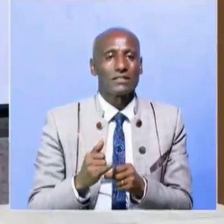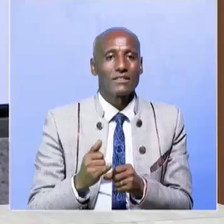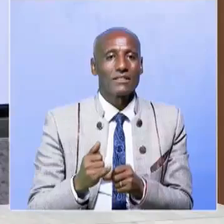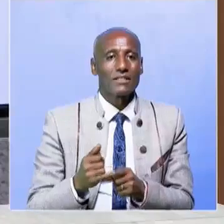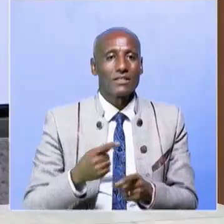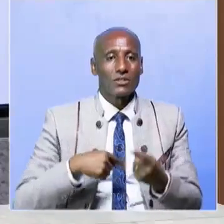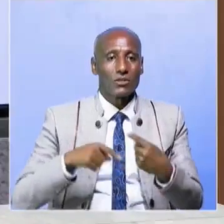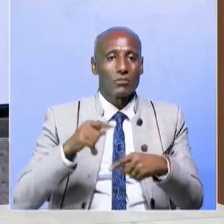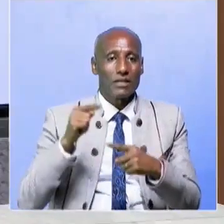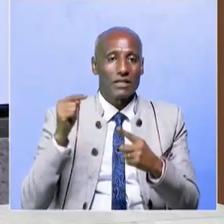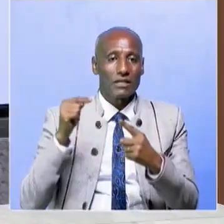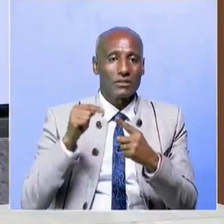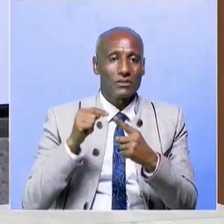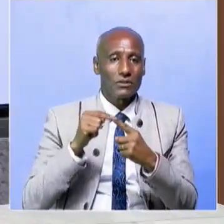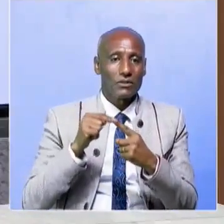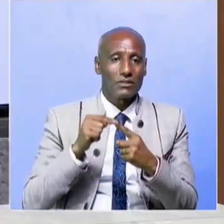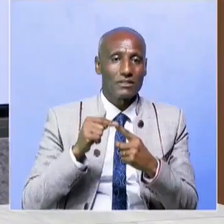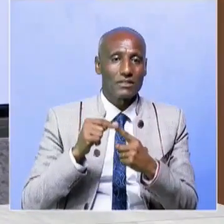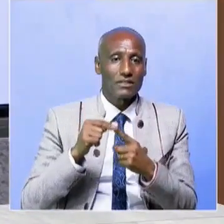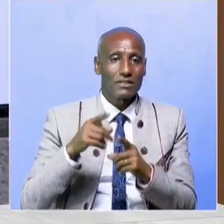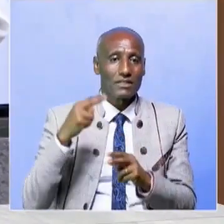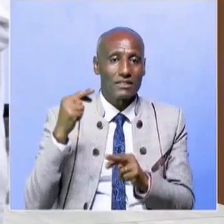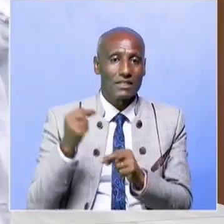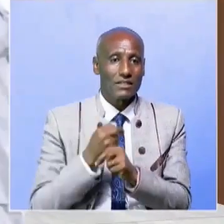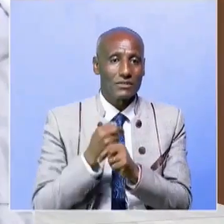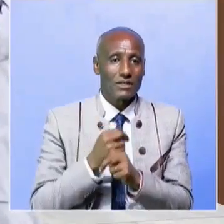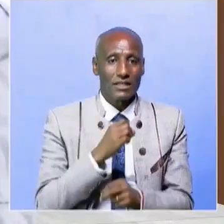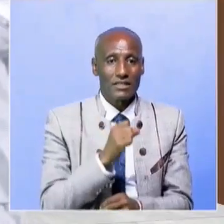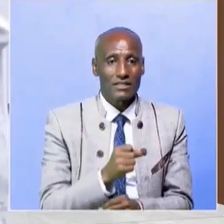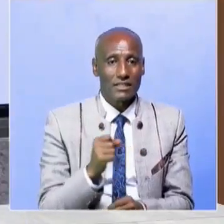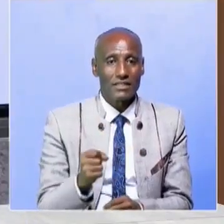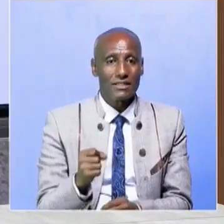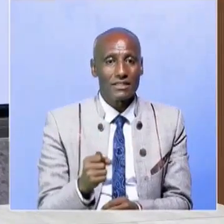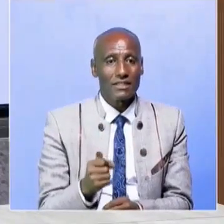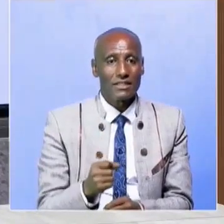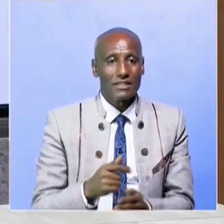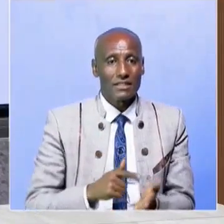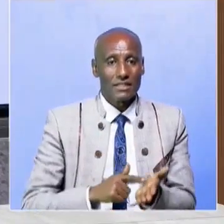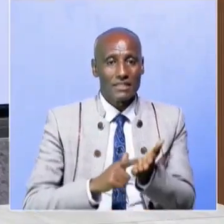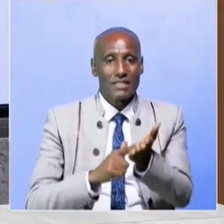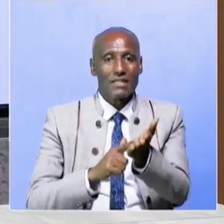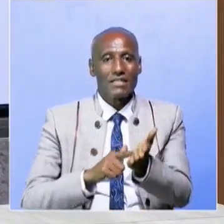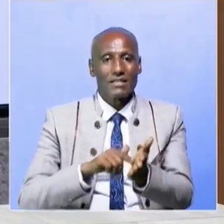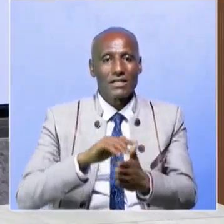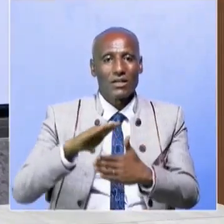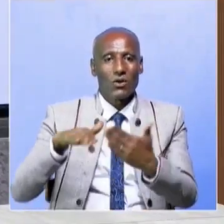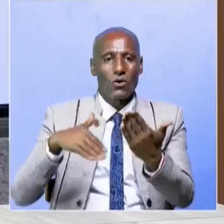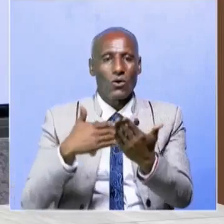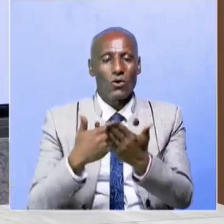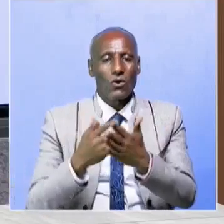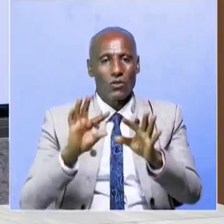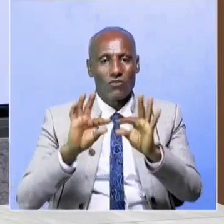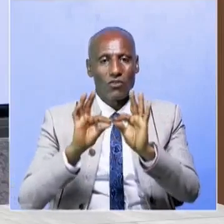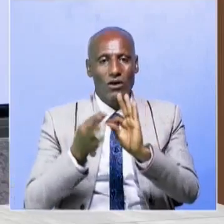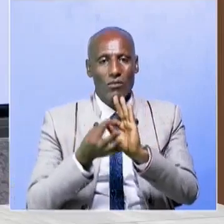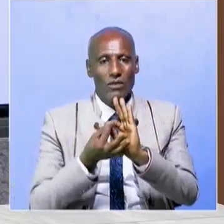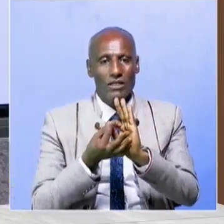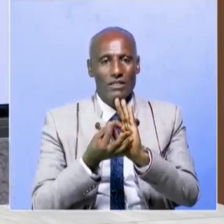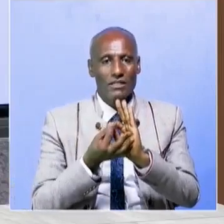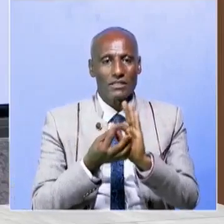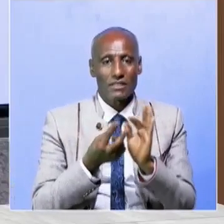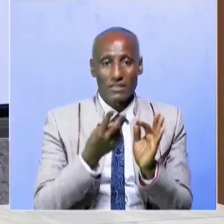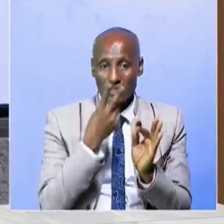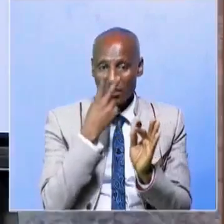to bring this house to its natural state. So these are all the vocabularies we're going to